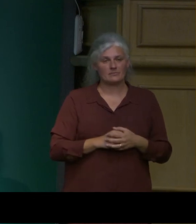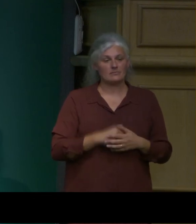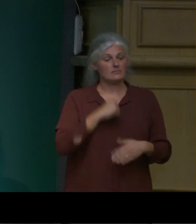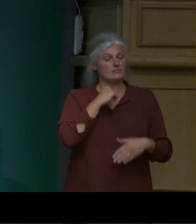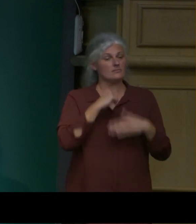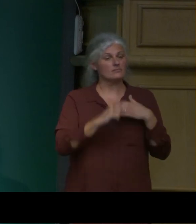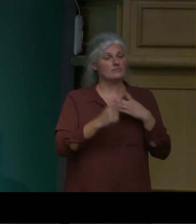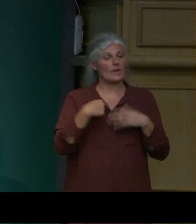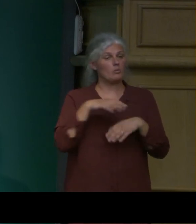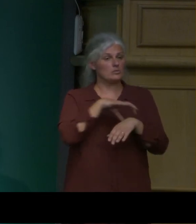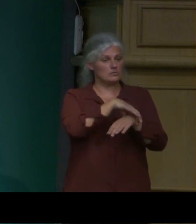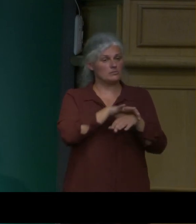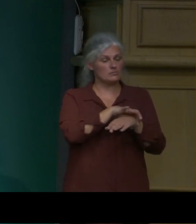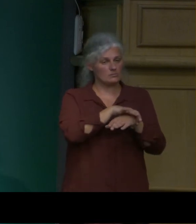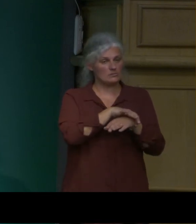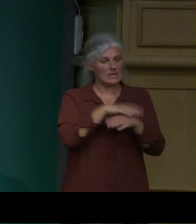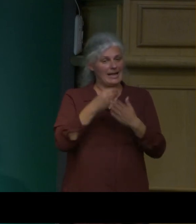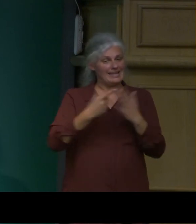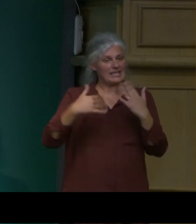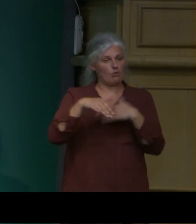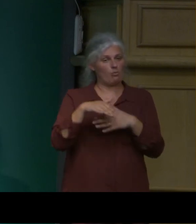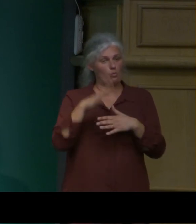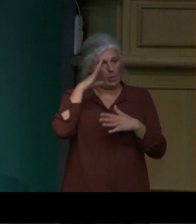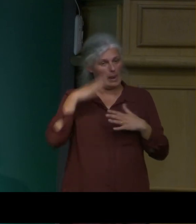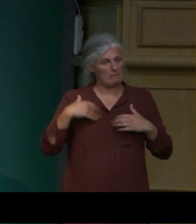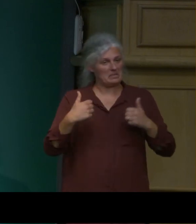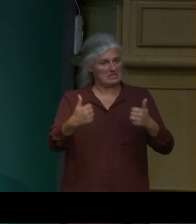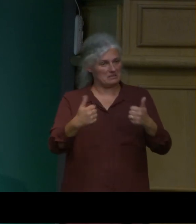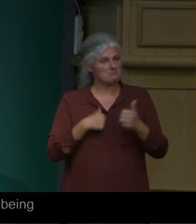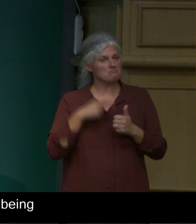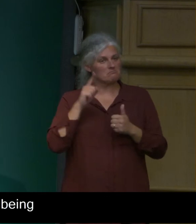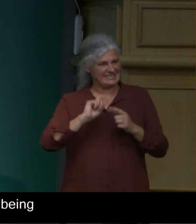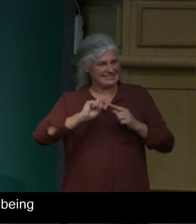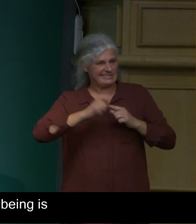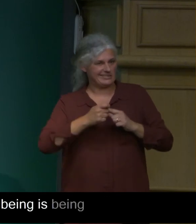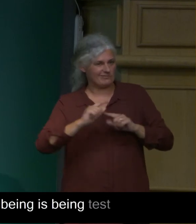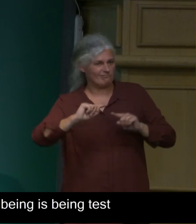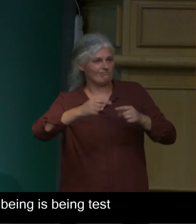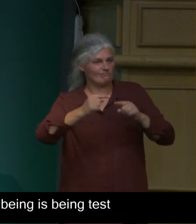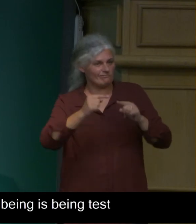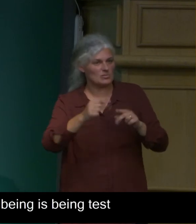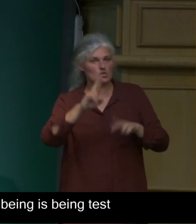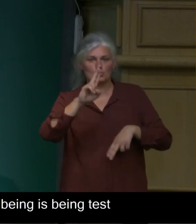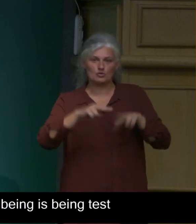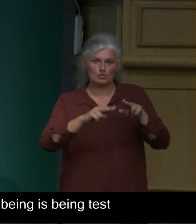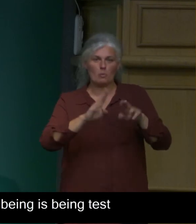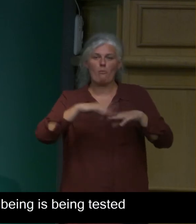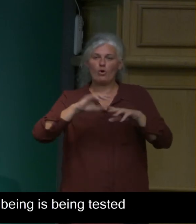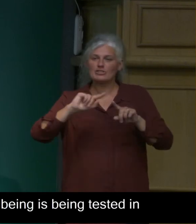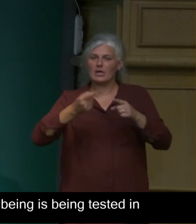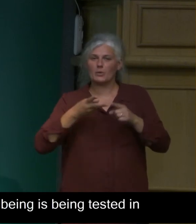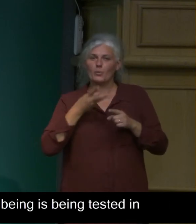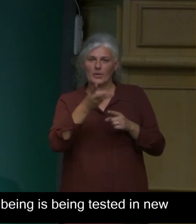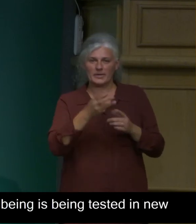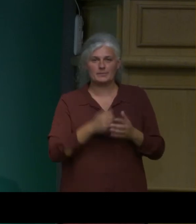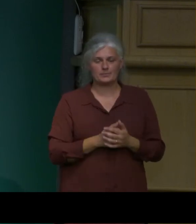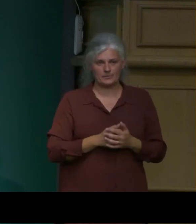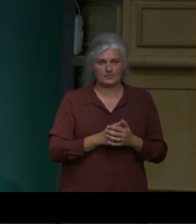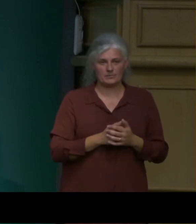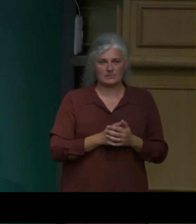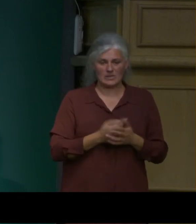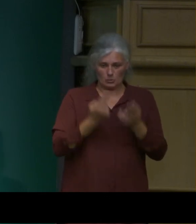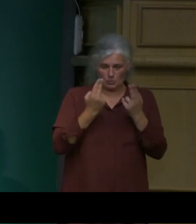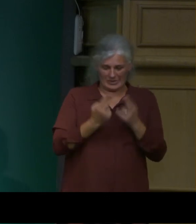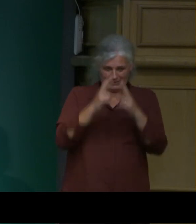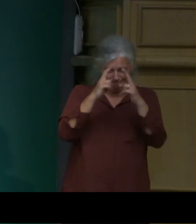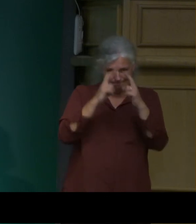today our security and economic well-being is being tested a new in new and more challenging ways so